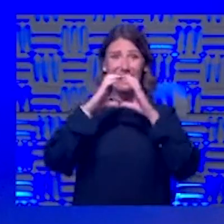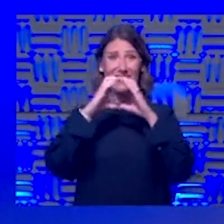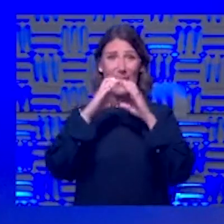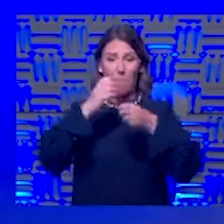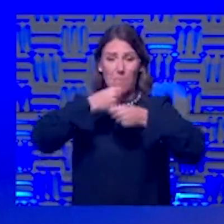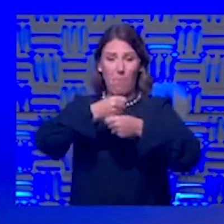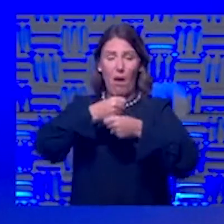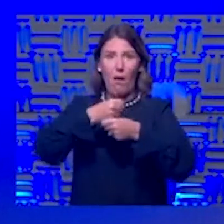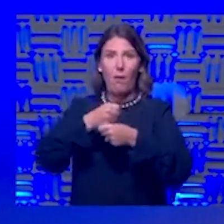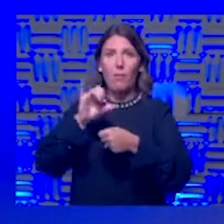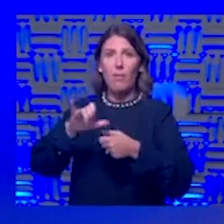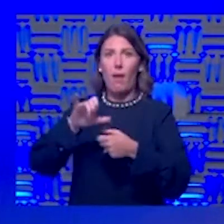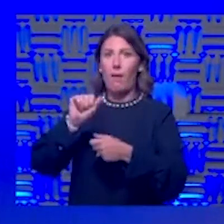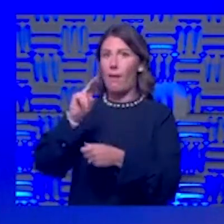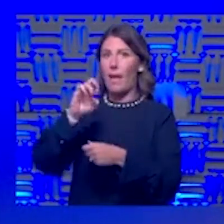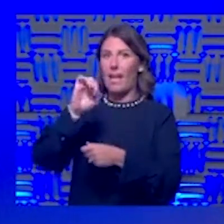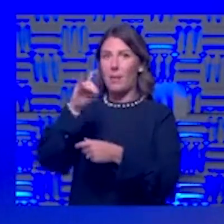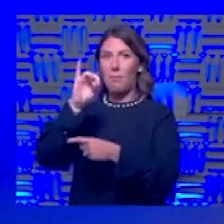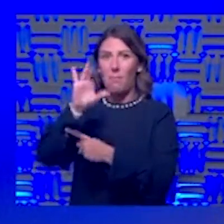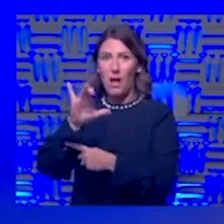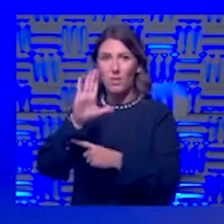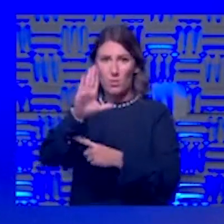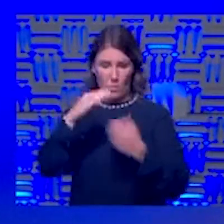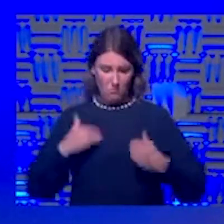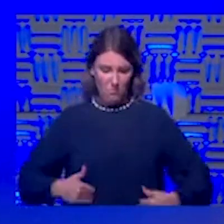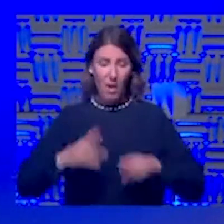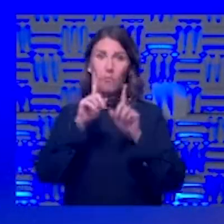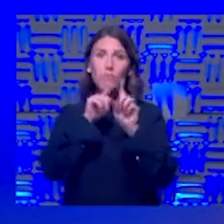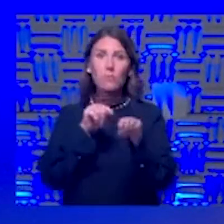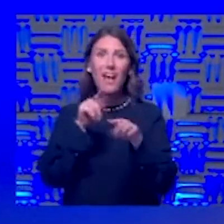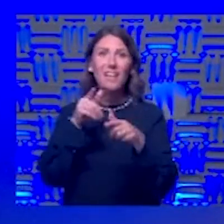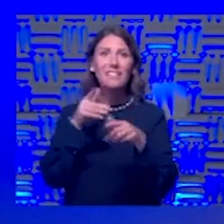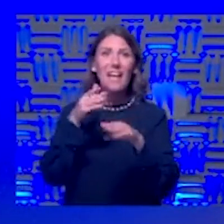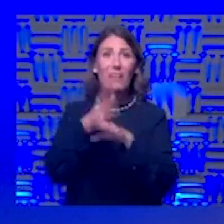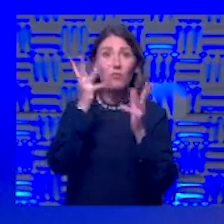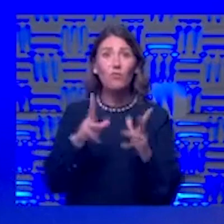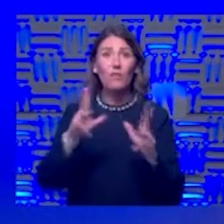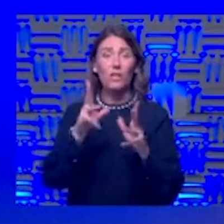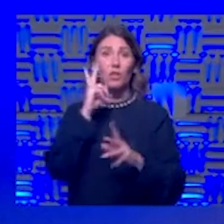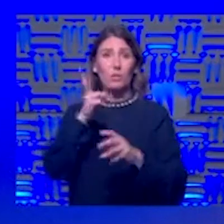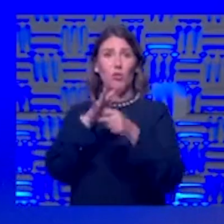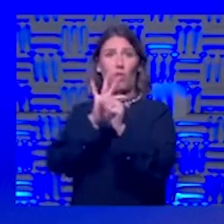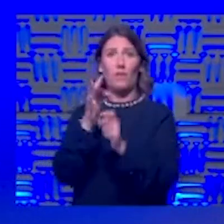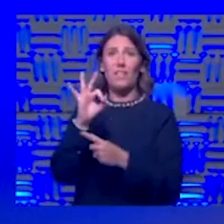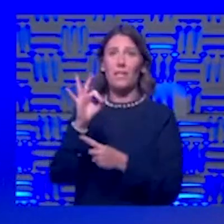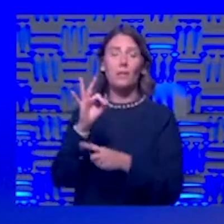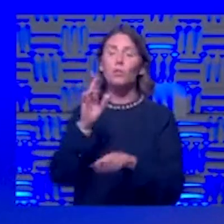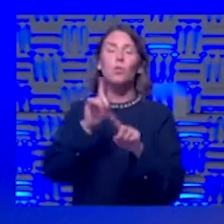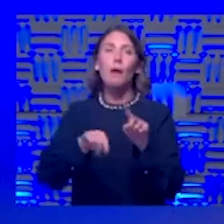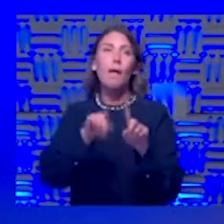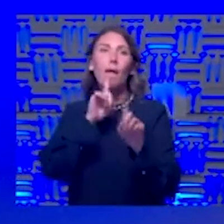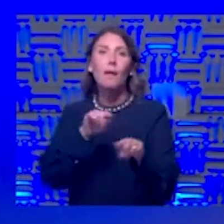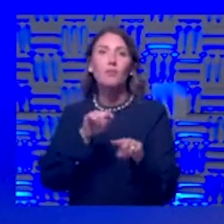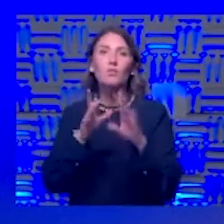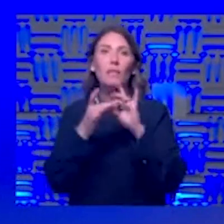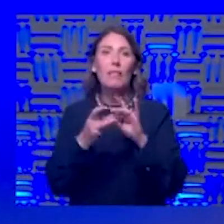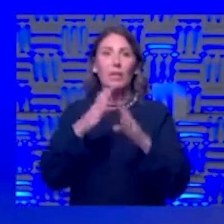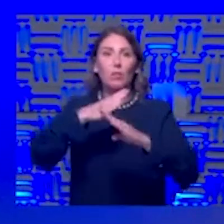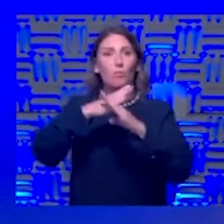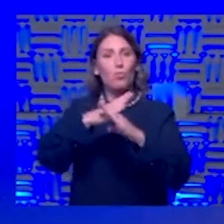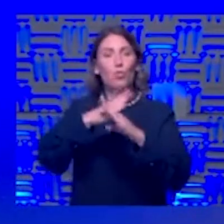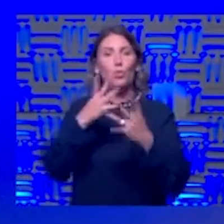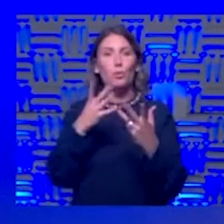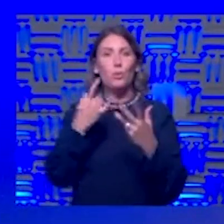your response going to be? What is your body's response going to be after you see it? So we really can't answer that question about immunity. We just don't know